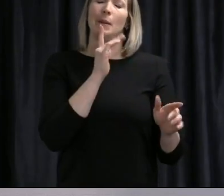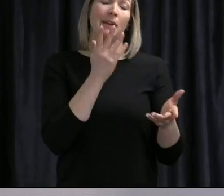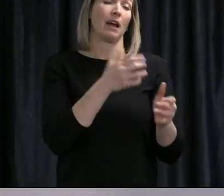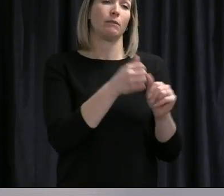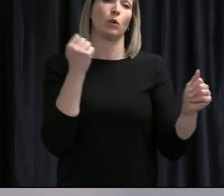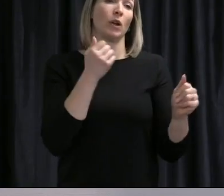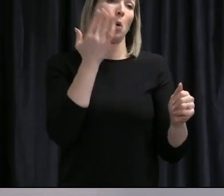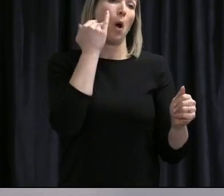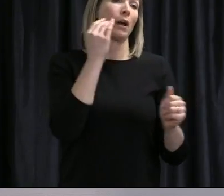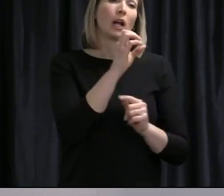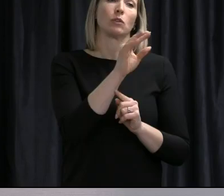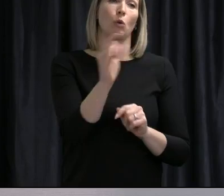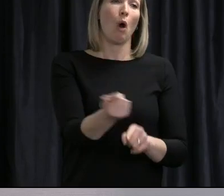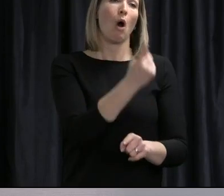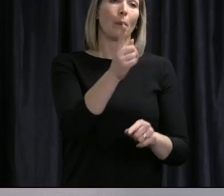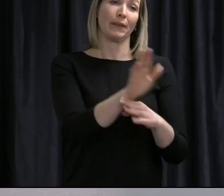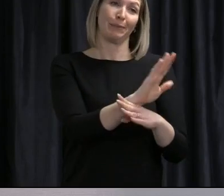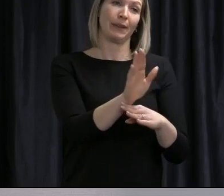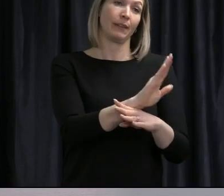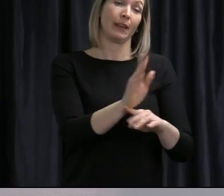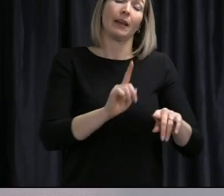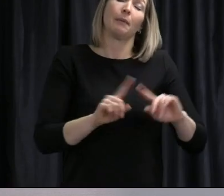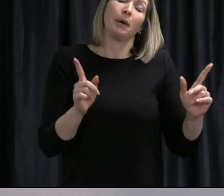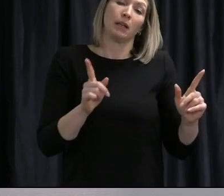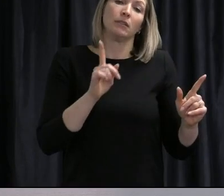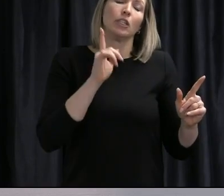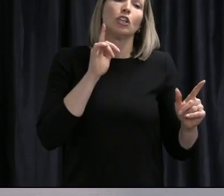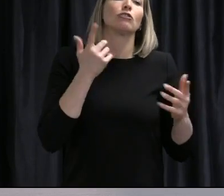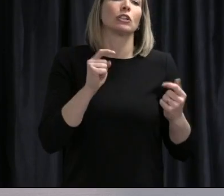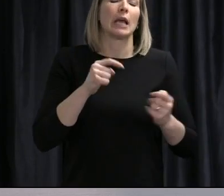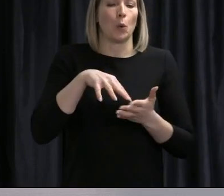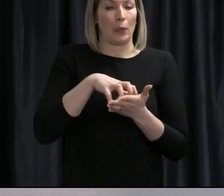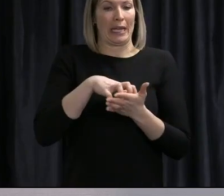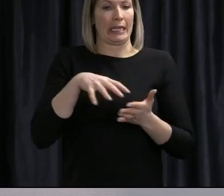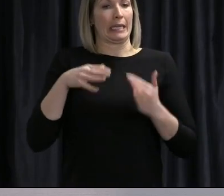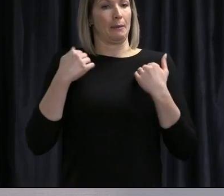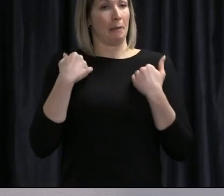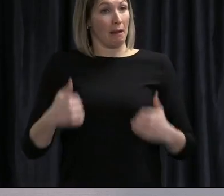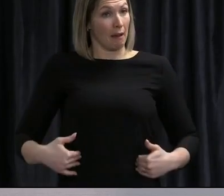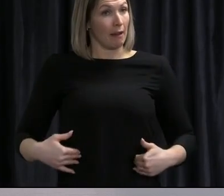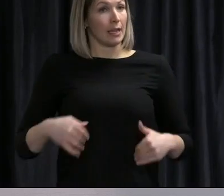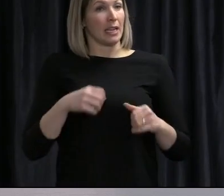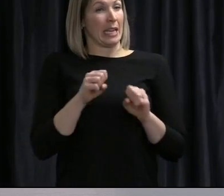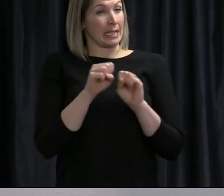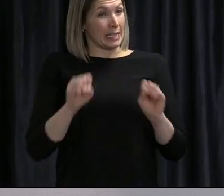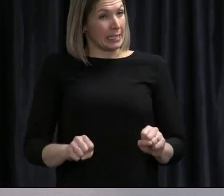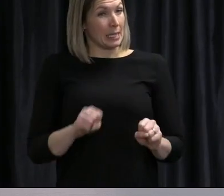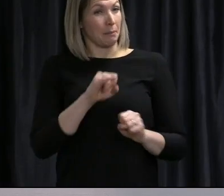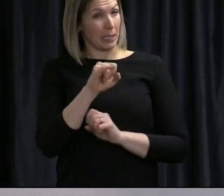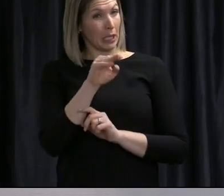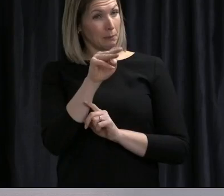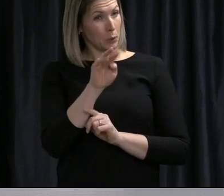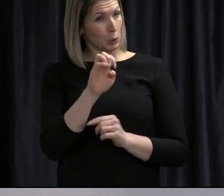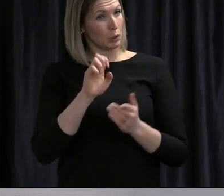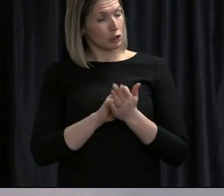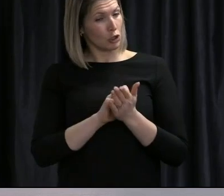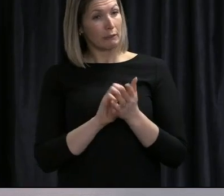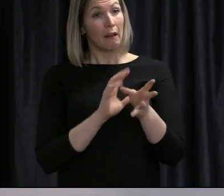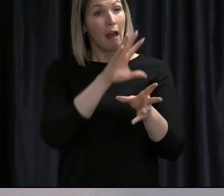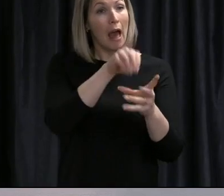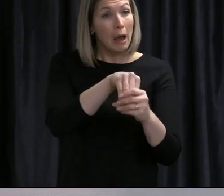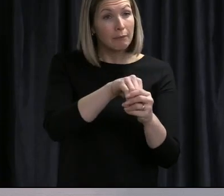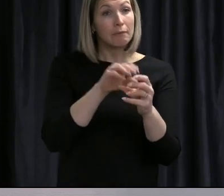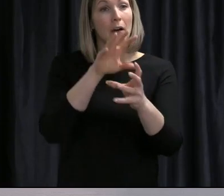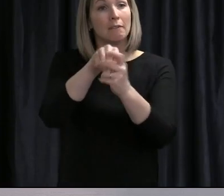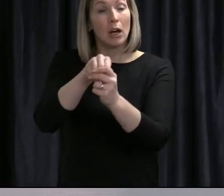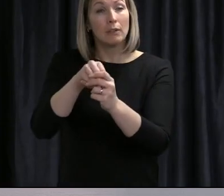Just to ensure that you reduce your risk of contracting really any illness, because it is, as Minister Haggie said, it is